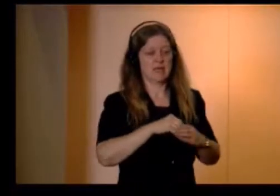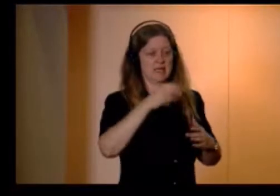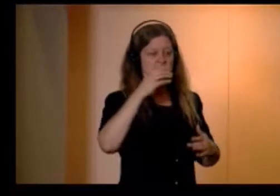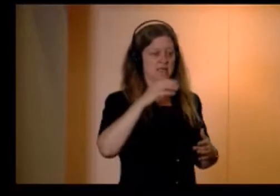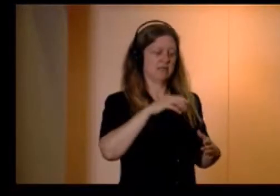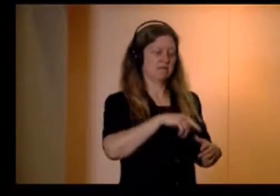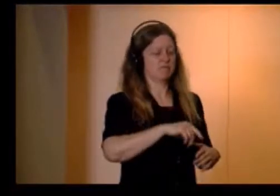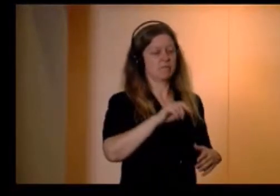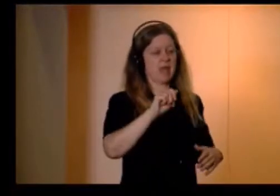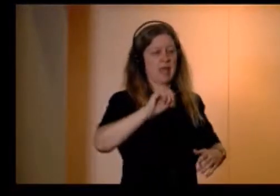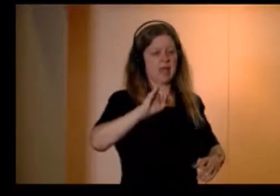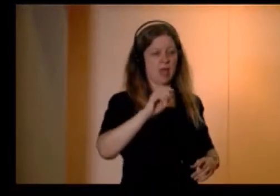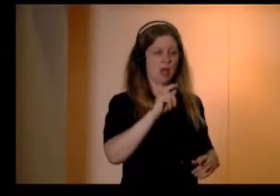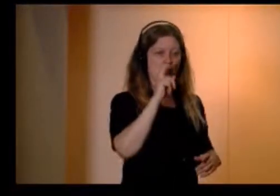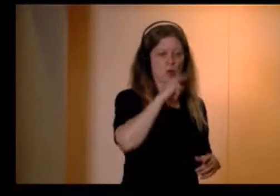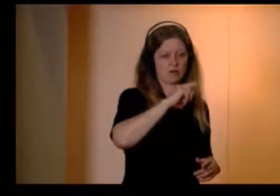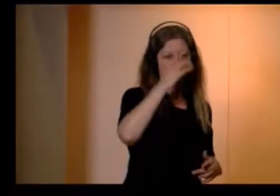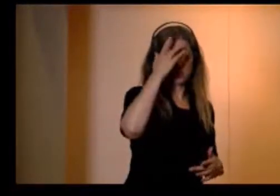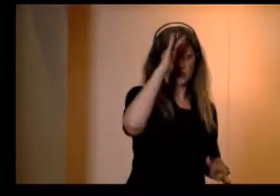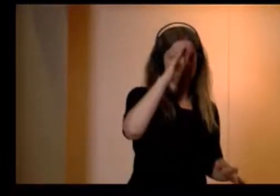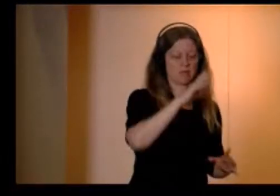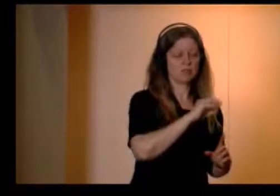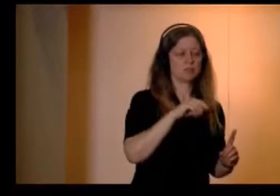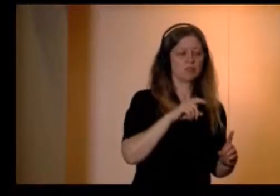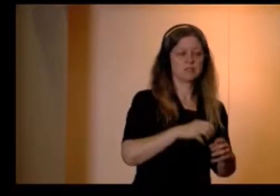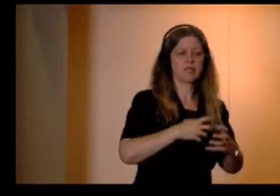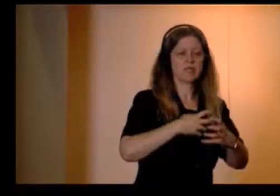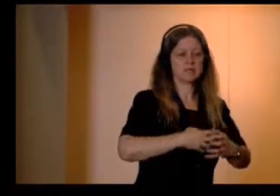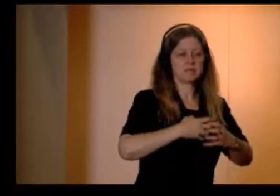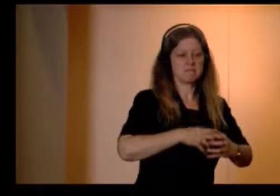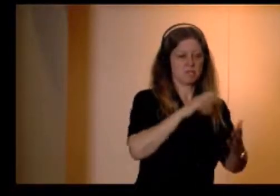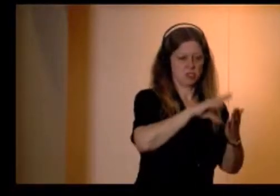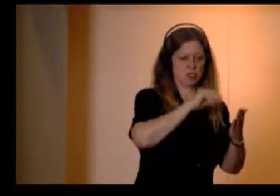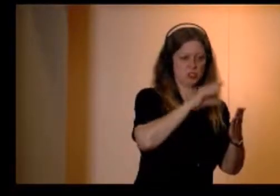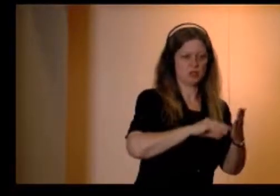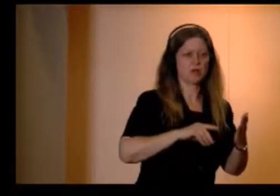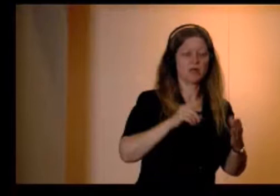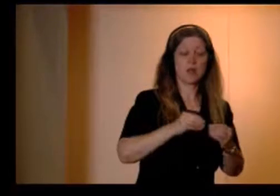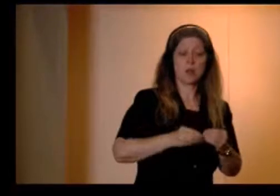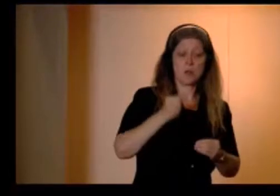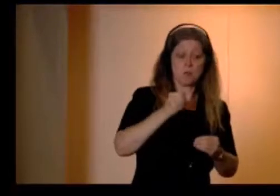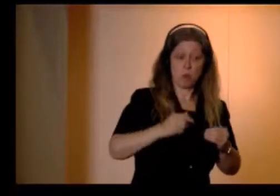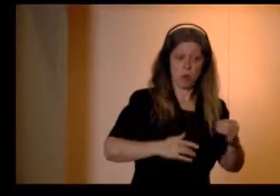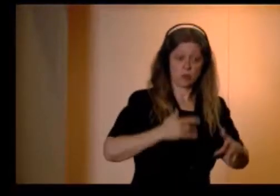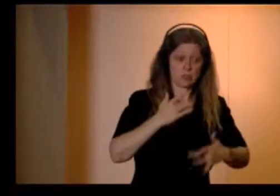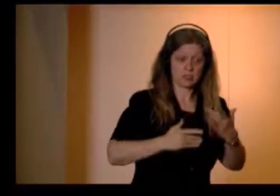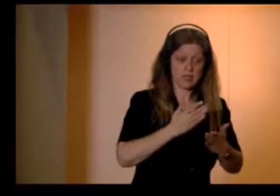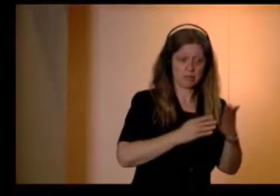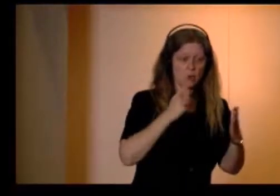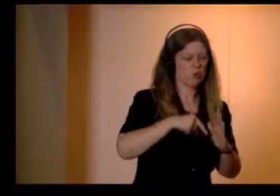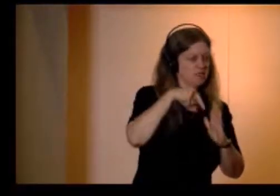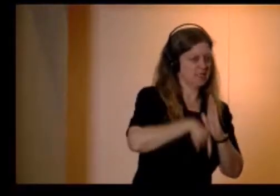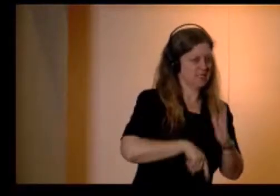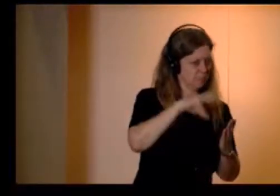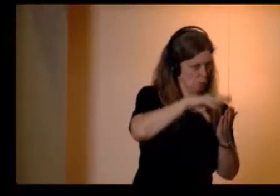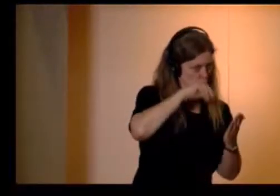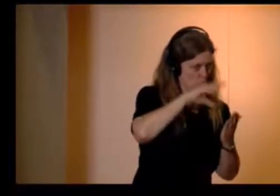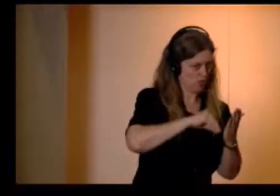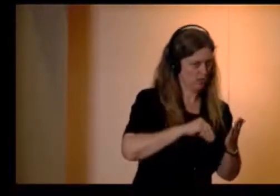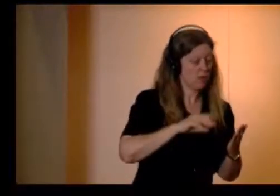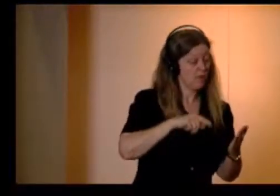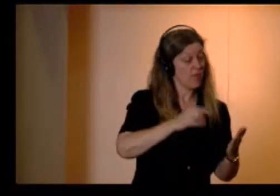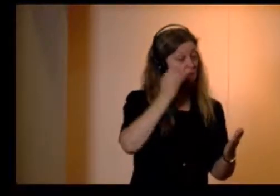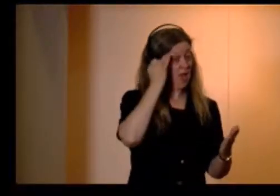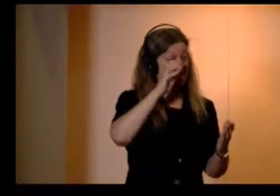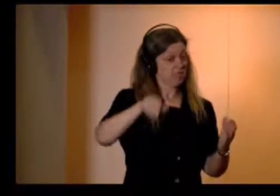development among these is this technique called deep learning. So the ideas surrounding deep learning have been around for a couple decades now. However,